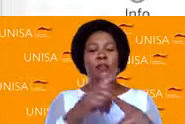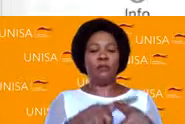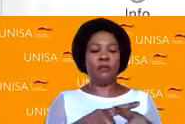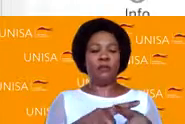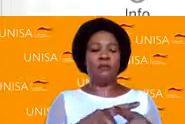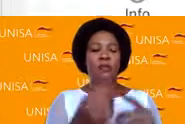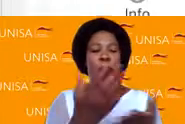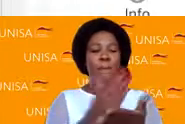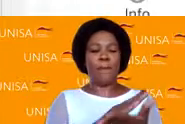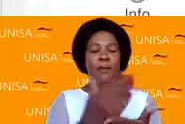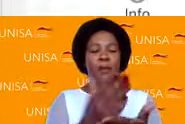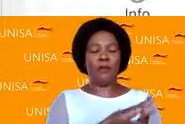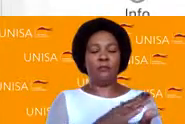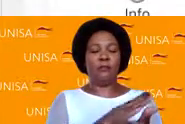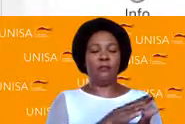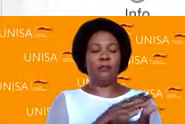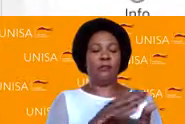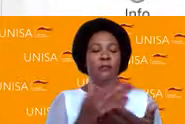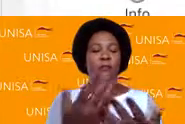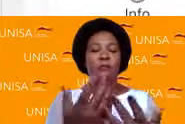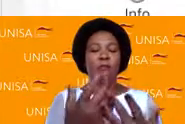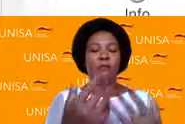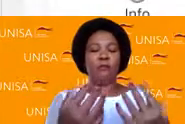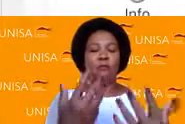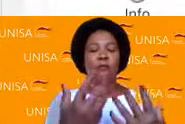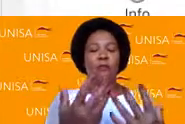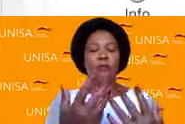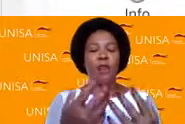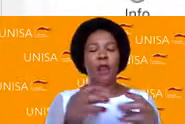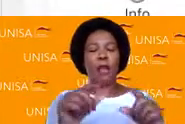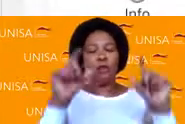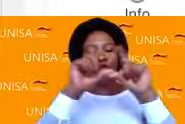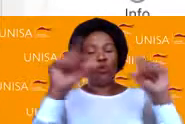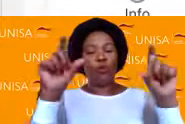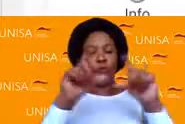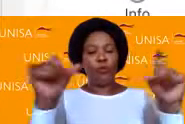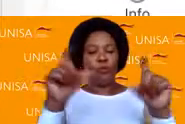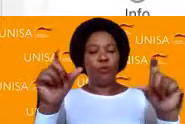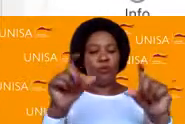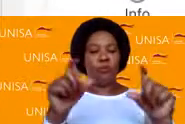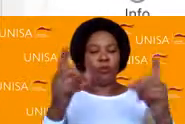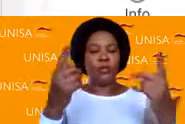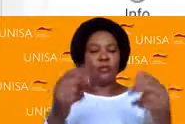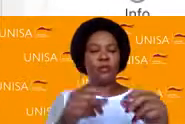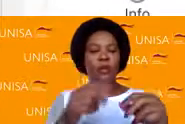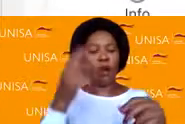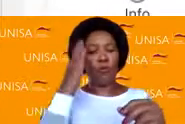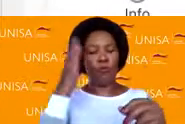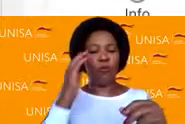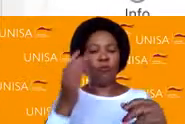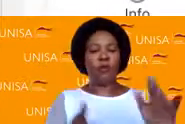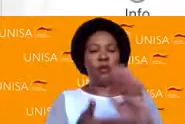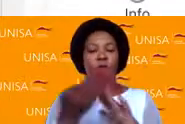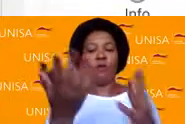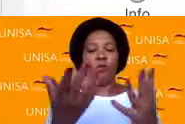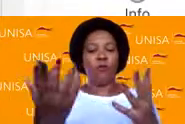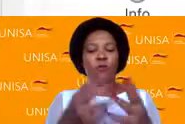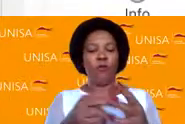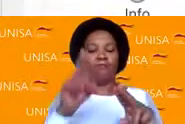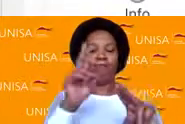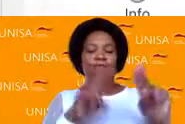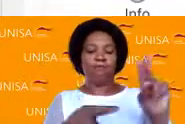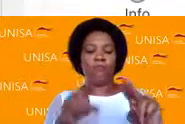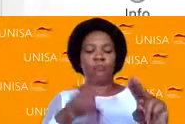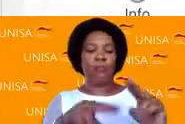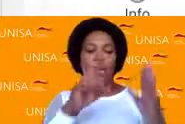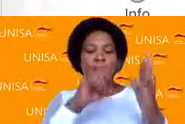have, how can I say, topic content that I know I'll have to go and read. There might be forum activities that you